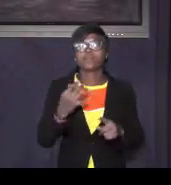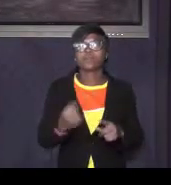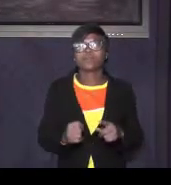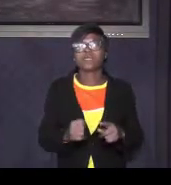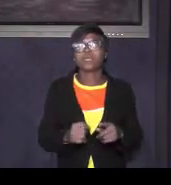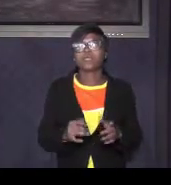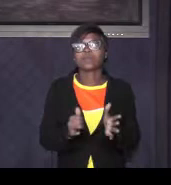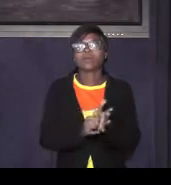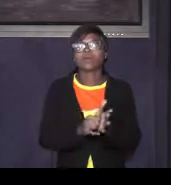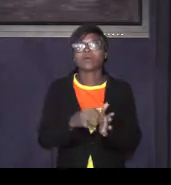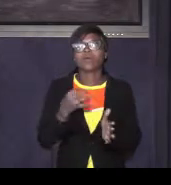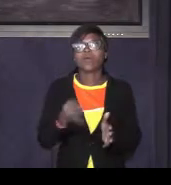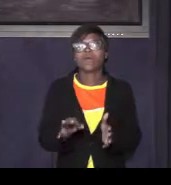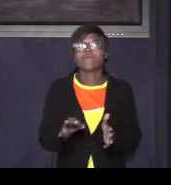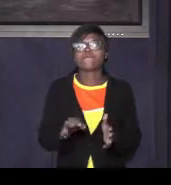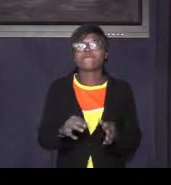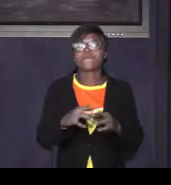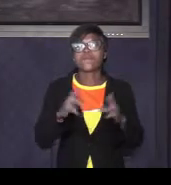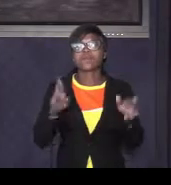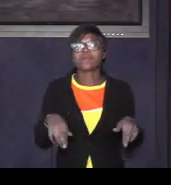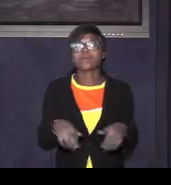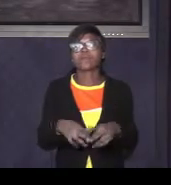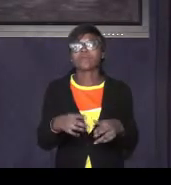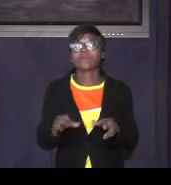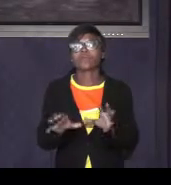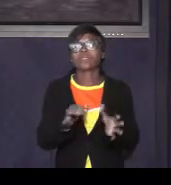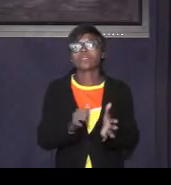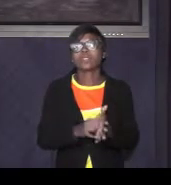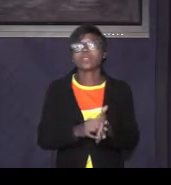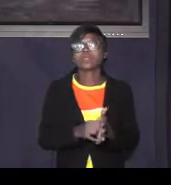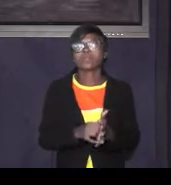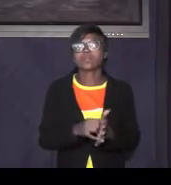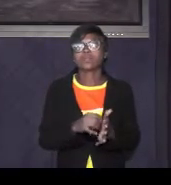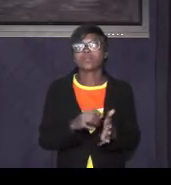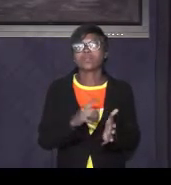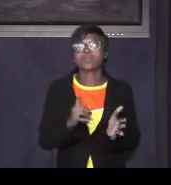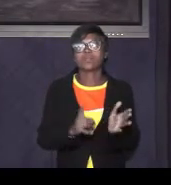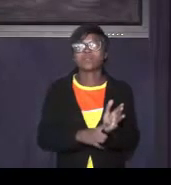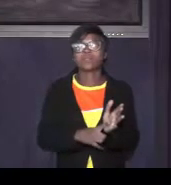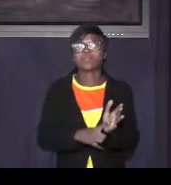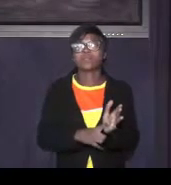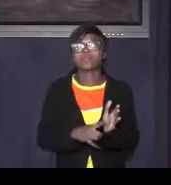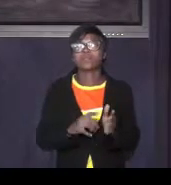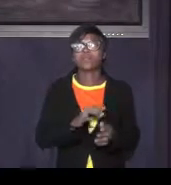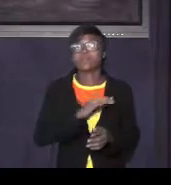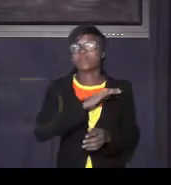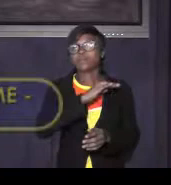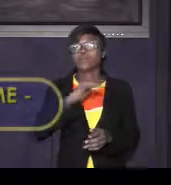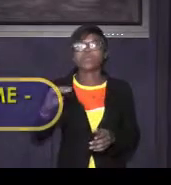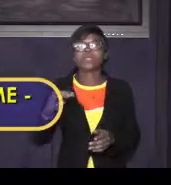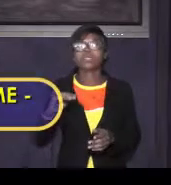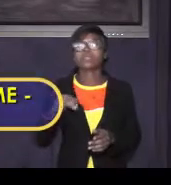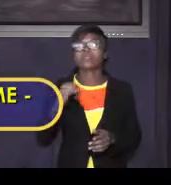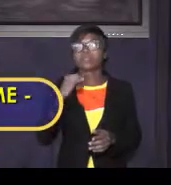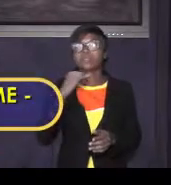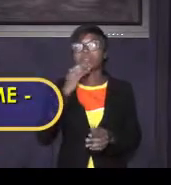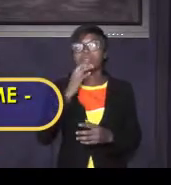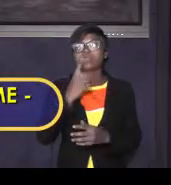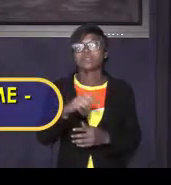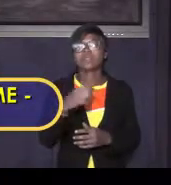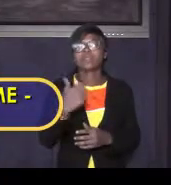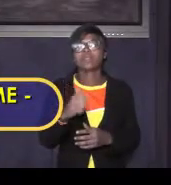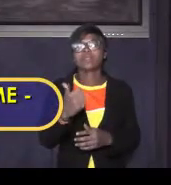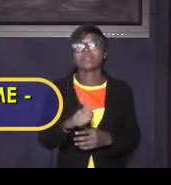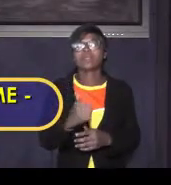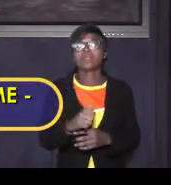the rectangle. So doing that, of course, this breadth is 10 centimeters because this one is 10